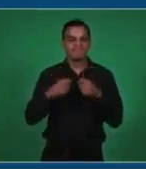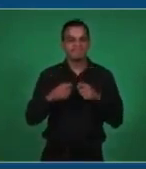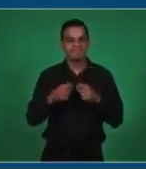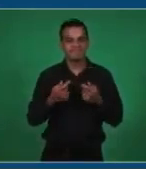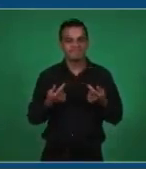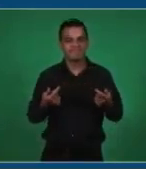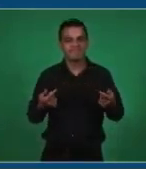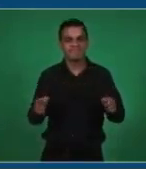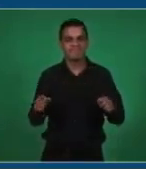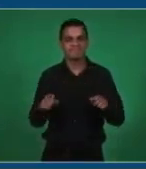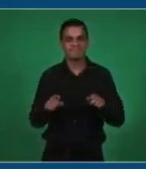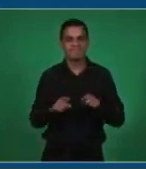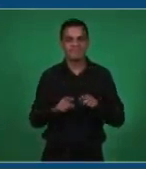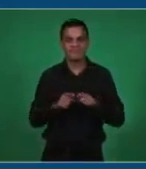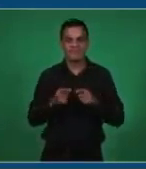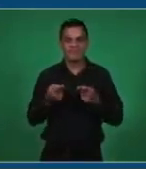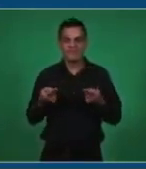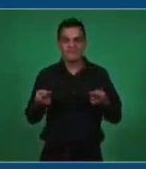inhabit in me.